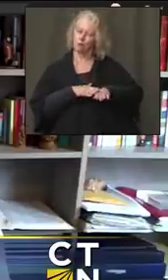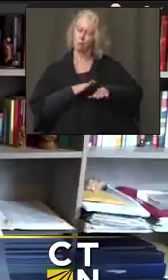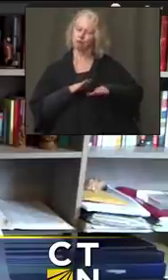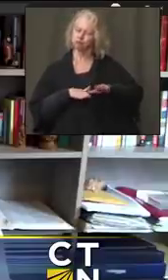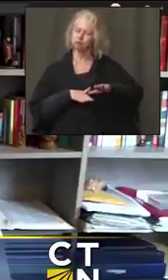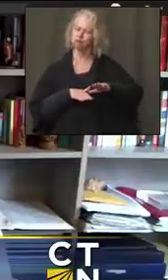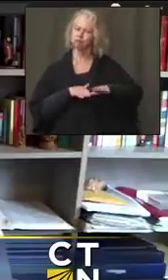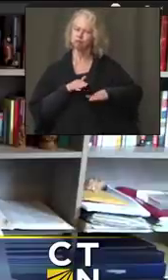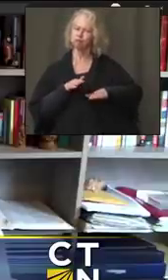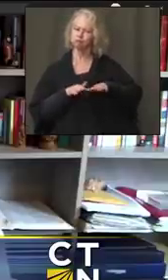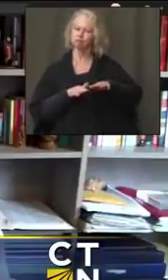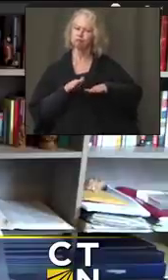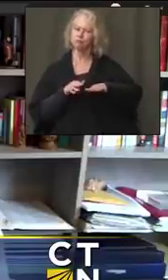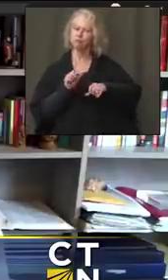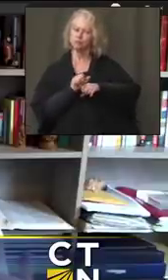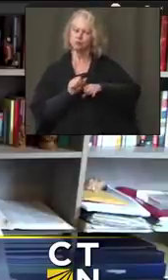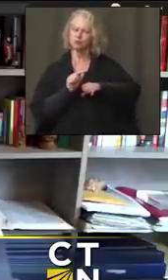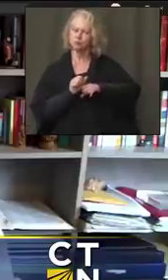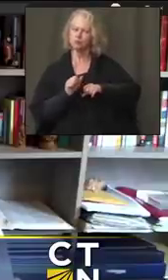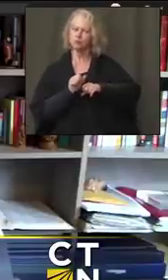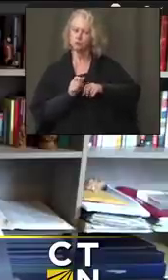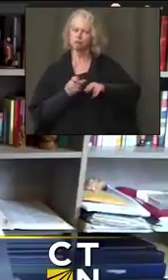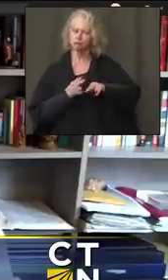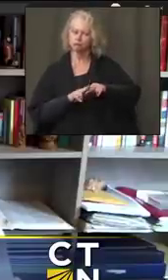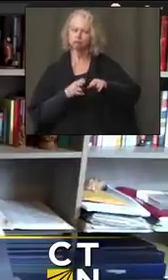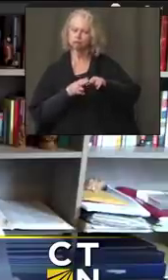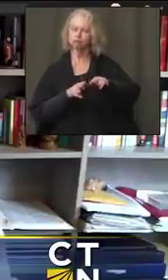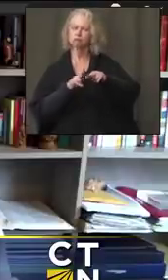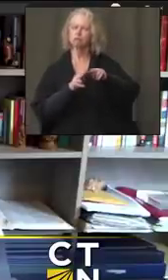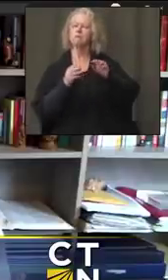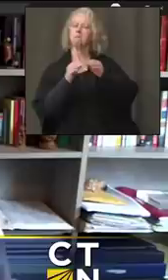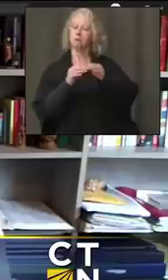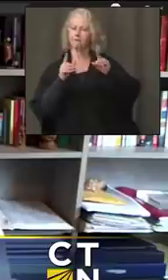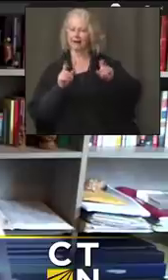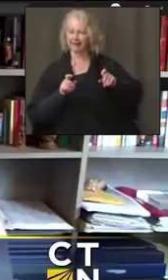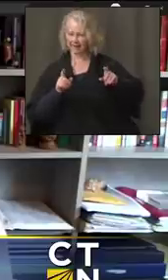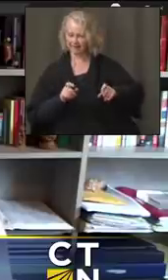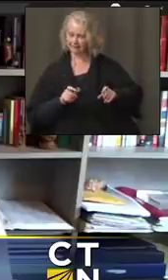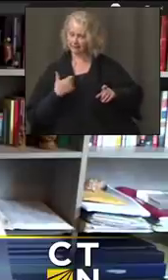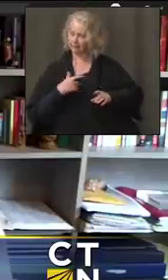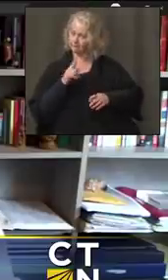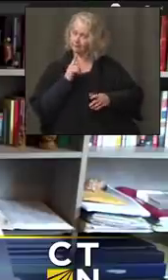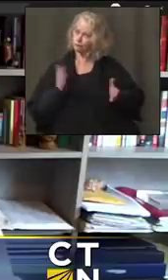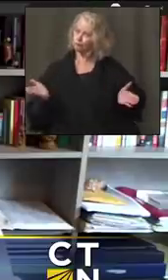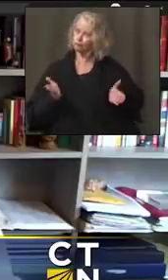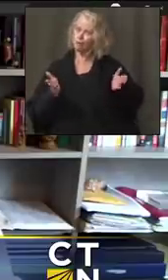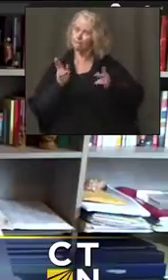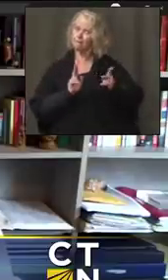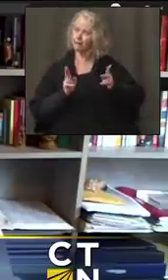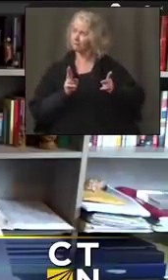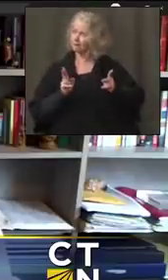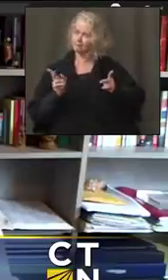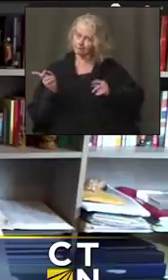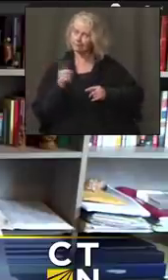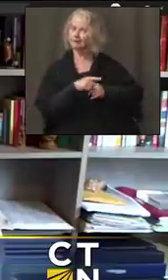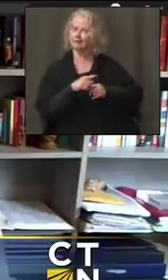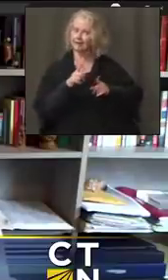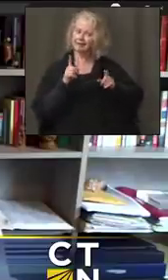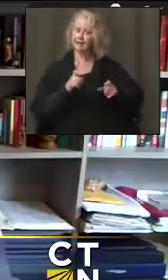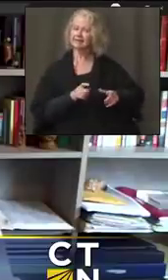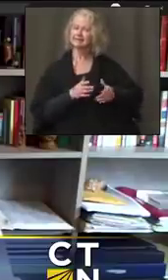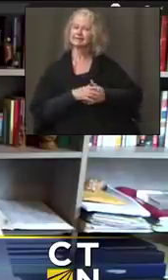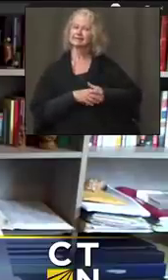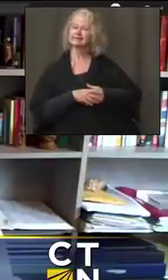have to work, and we're going to have to work in getting up that testing. We have to get people who want to get tested, and we're going to have to implement all